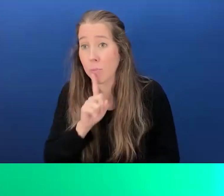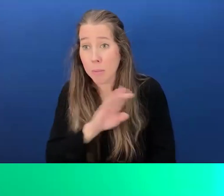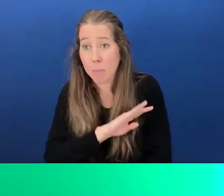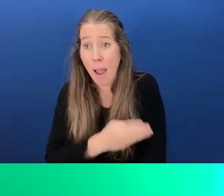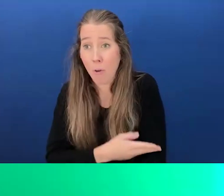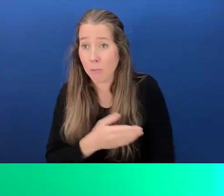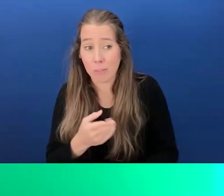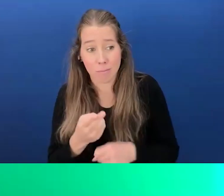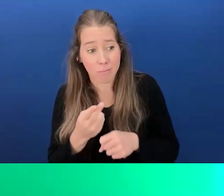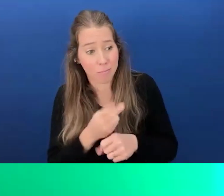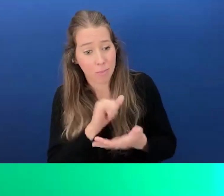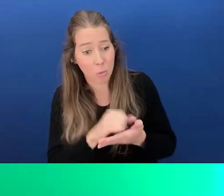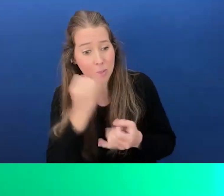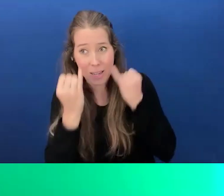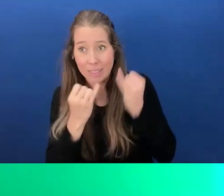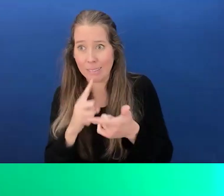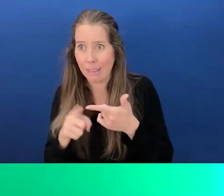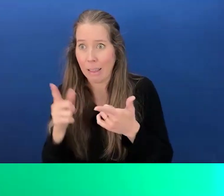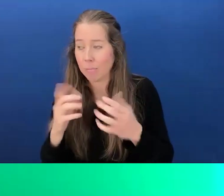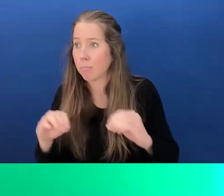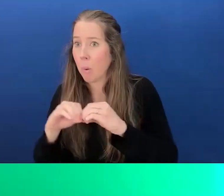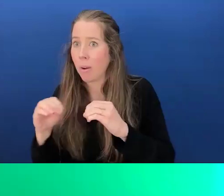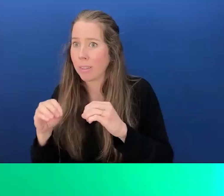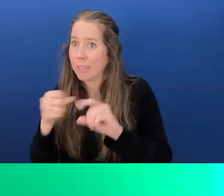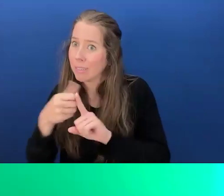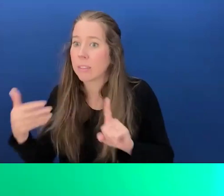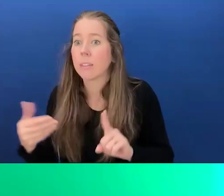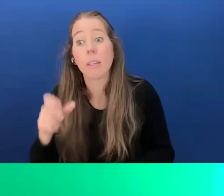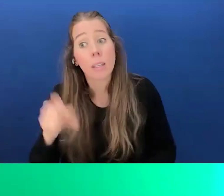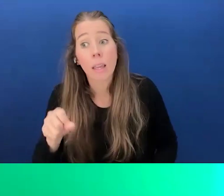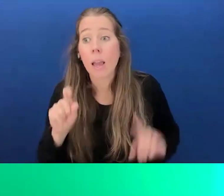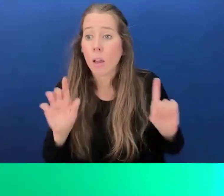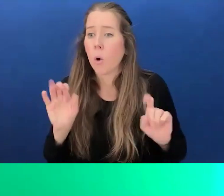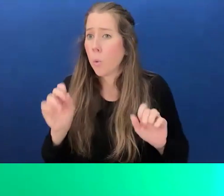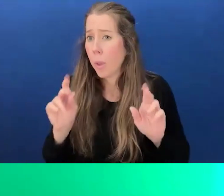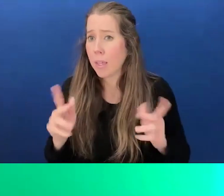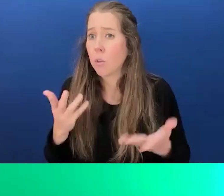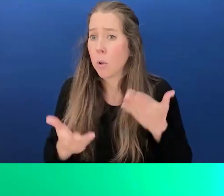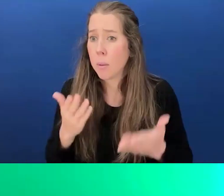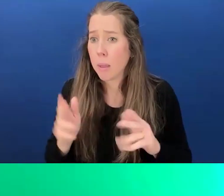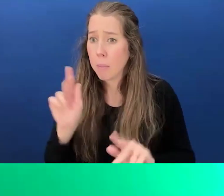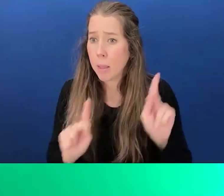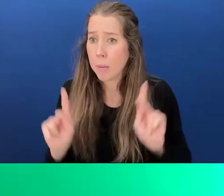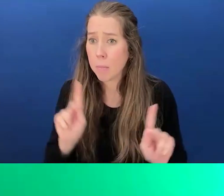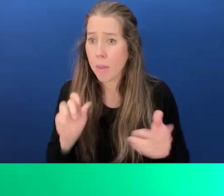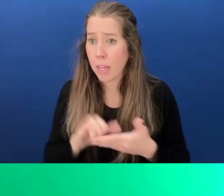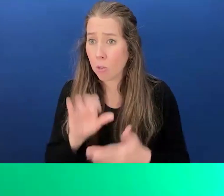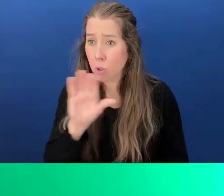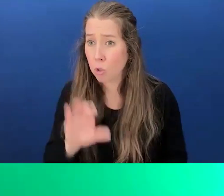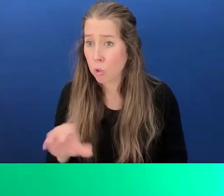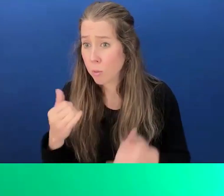these ideas and kind of running with it. It's really good. So maybe the people who are on Zoom right